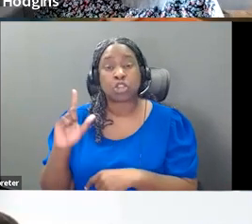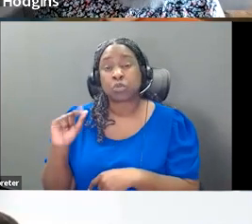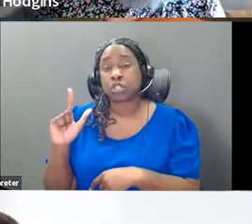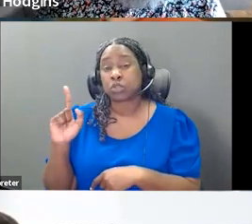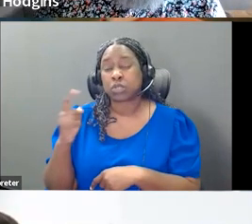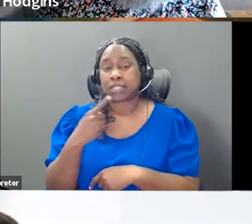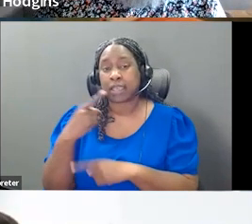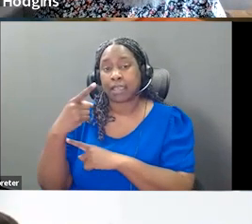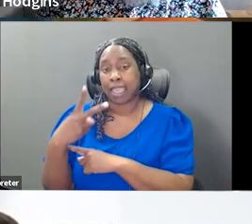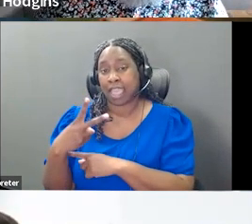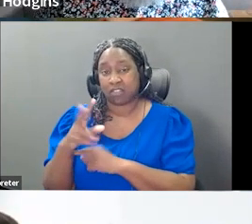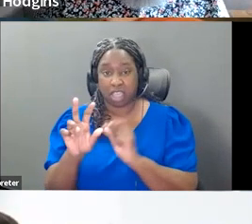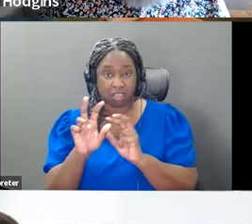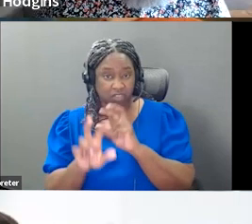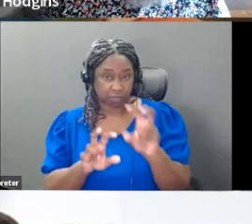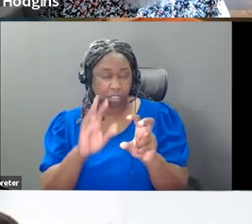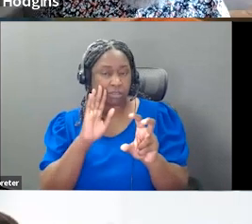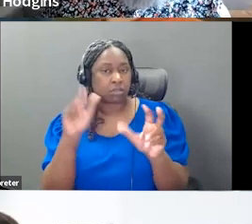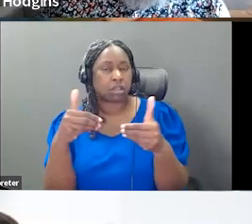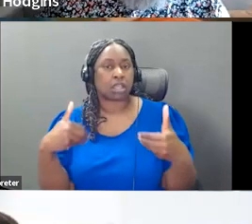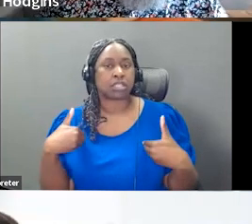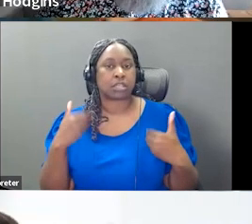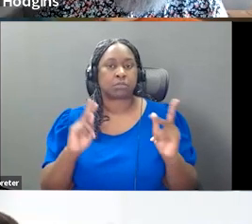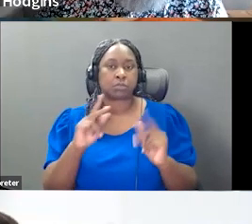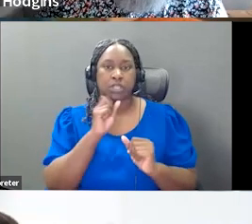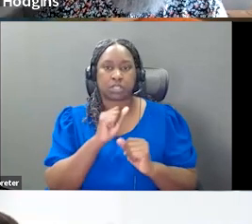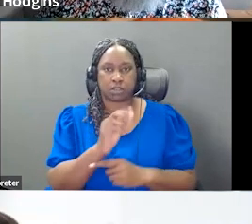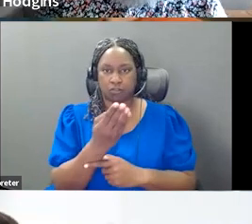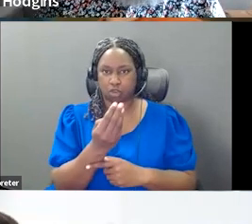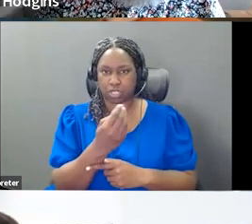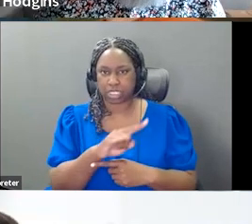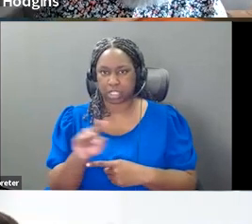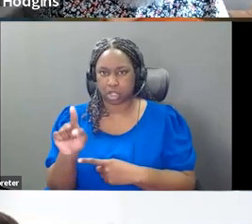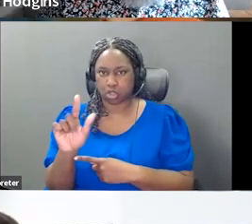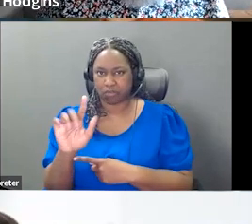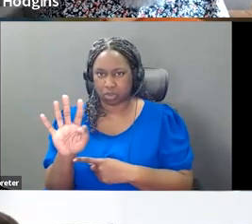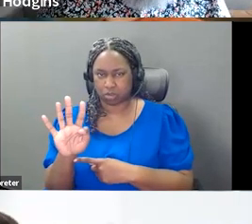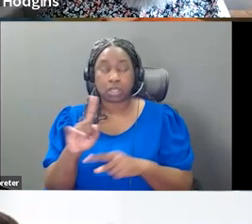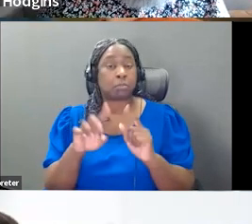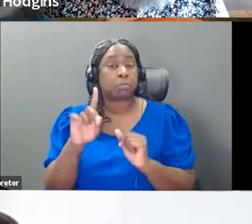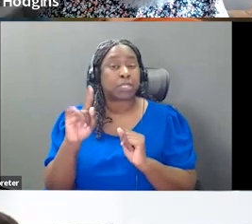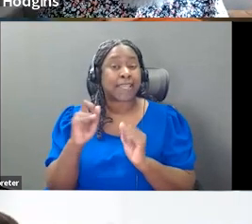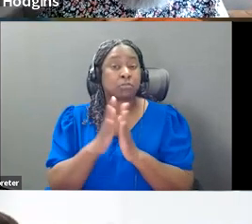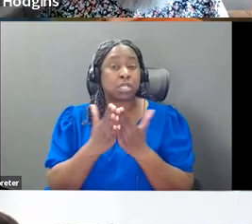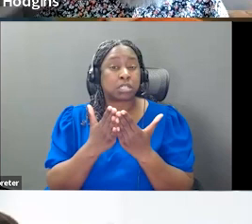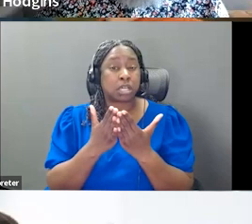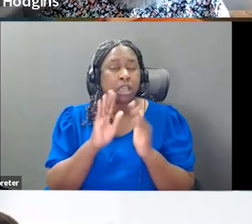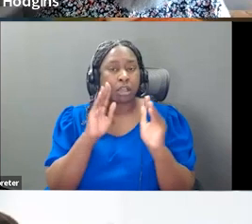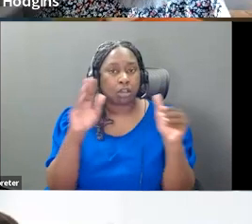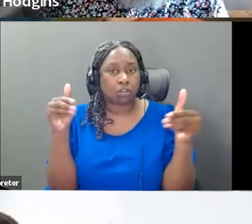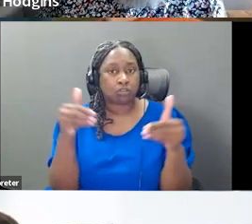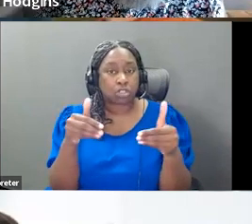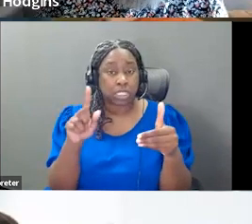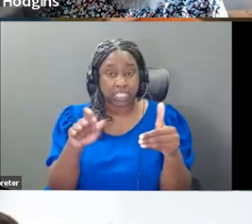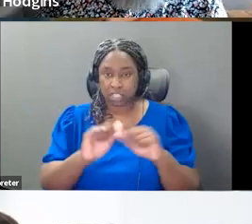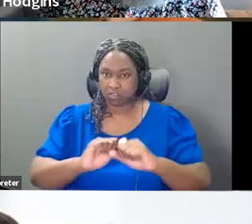of its investments to focus on young people ages 14 and 24. The data book, however, remains a product that focuses on the needs of